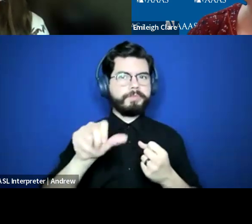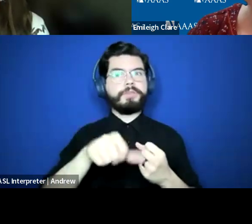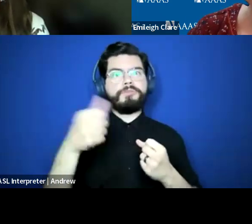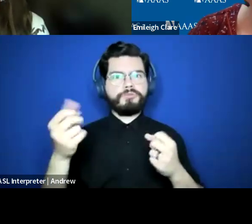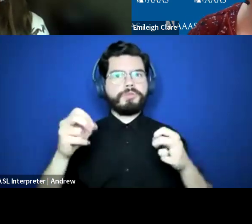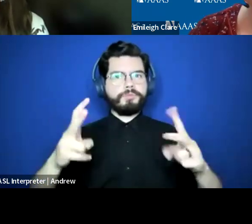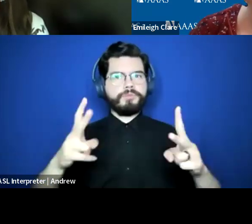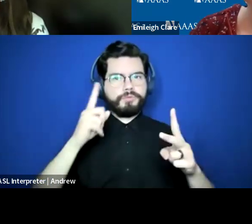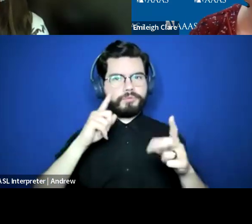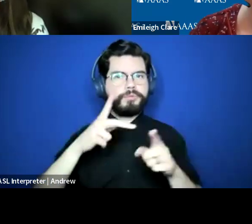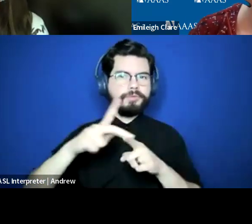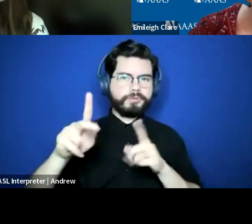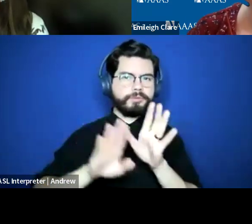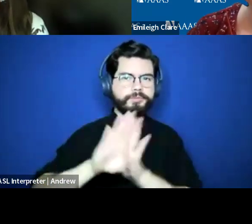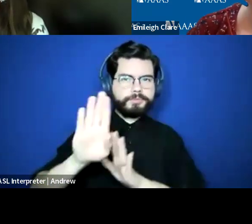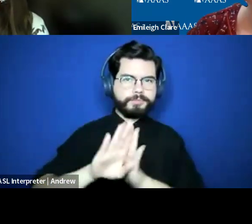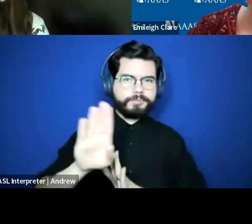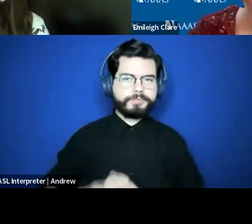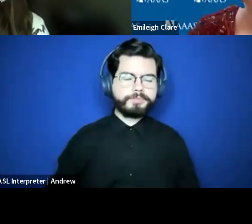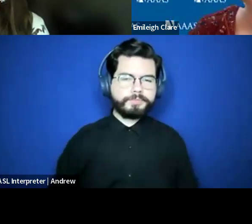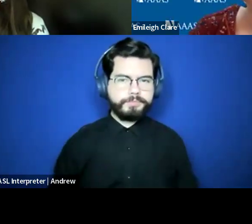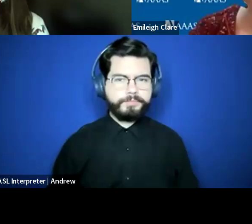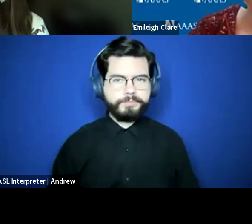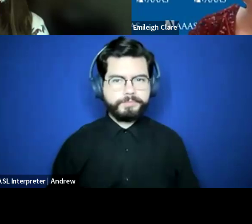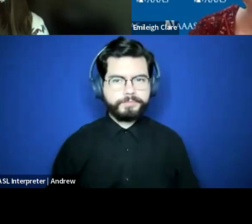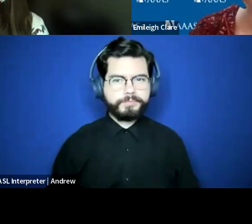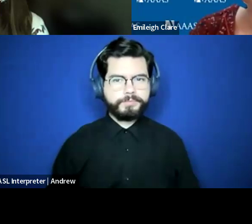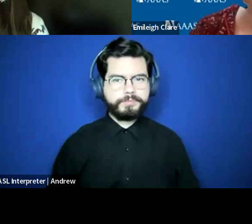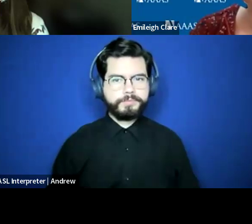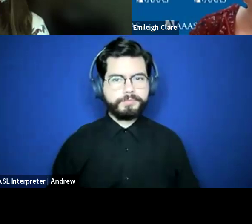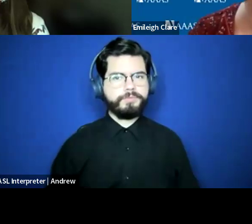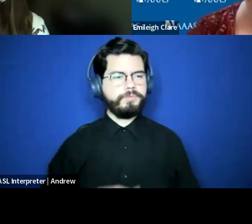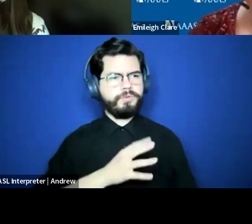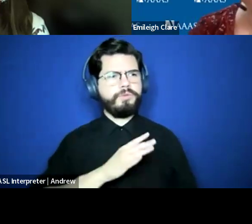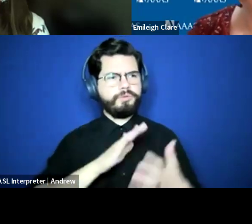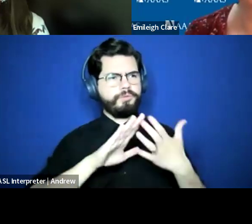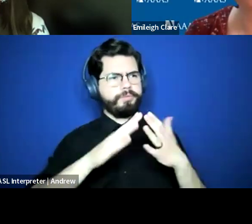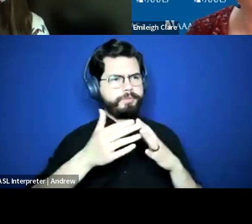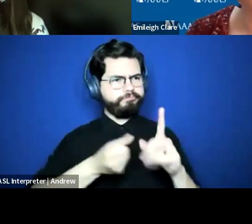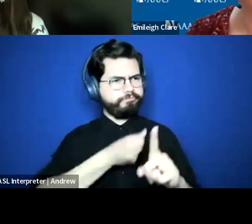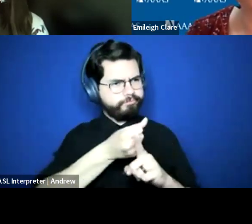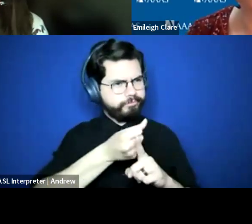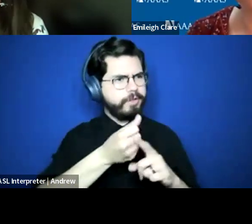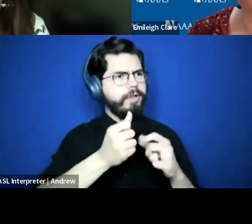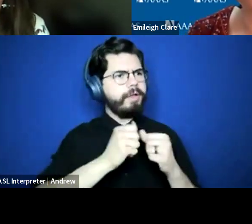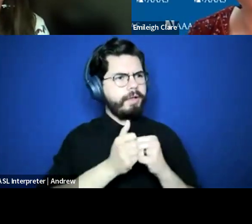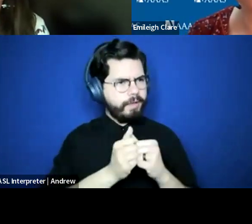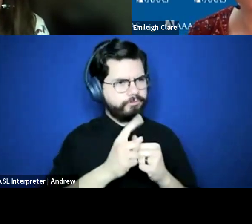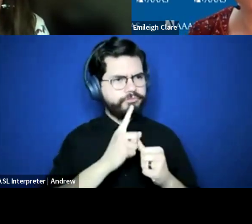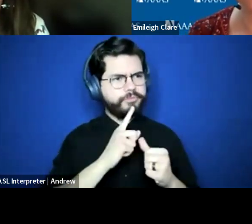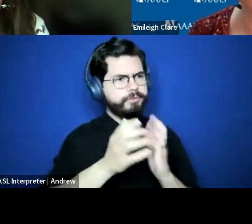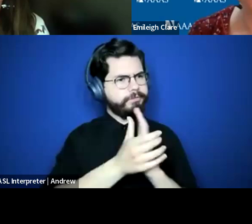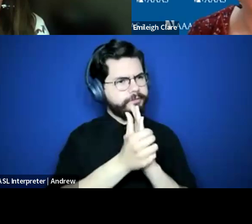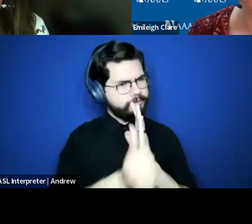professional development. Thinking about the community impact and the different ways you can really hone in your skills and